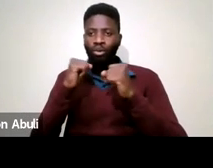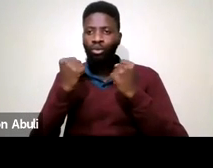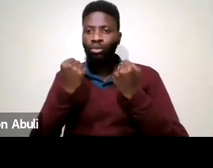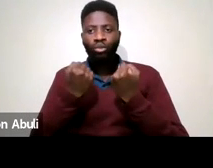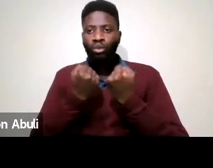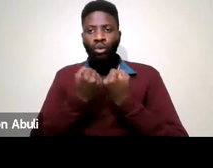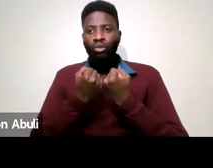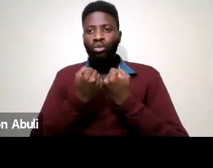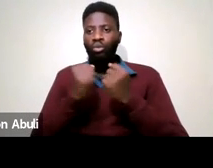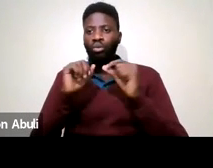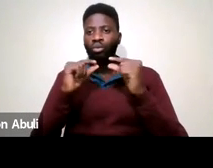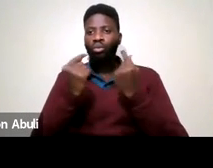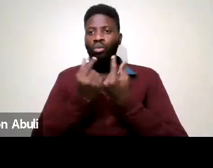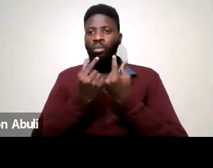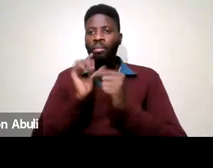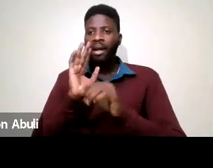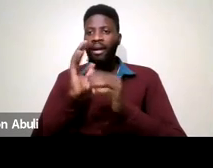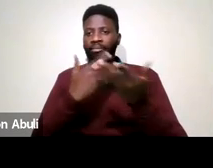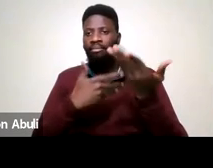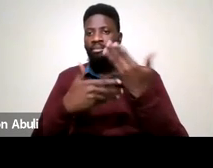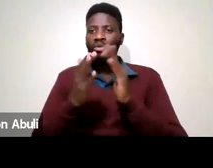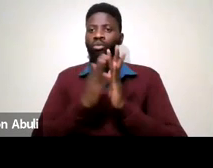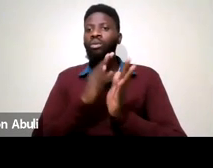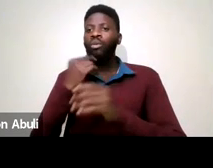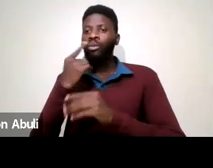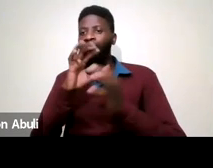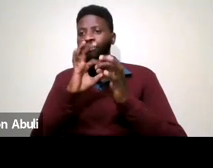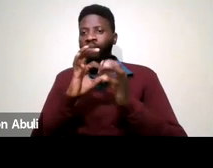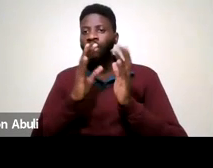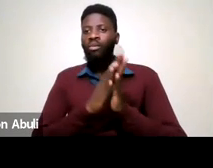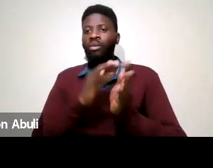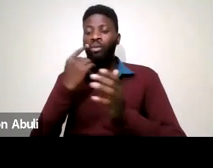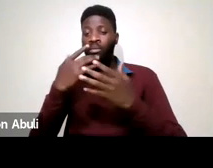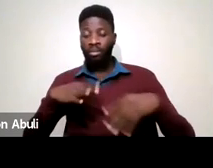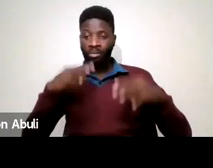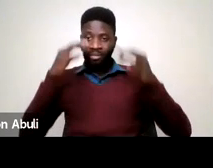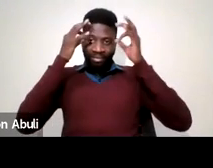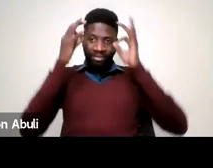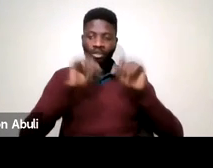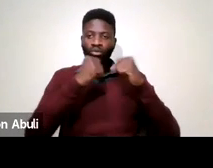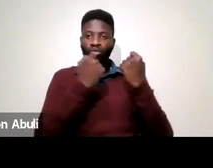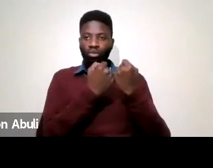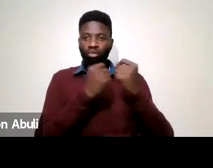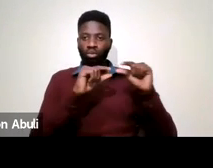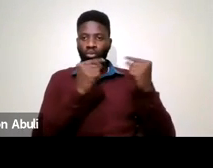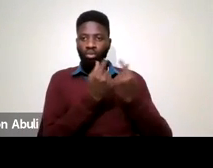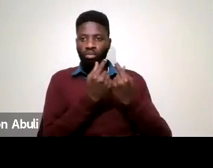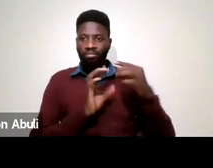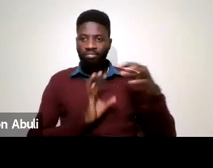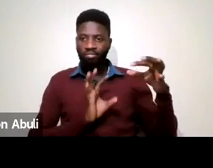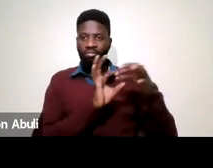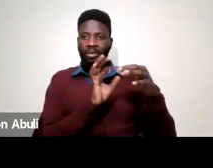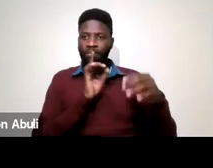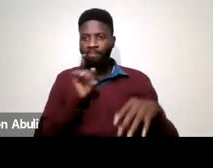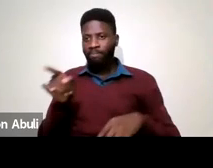belong? There are people who have chosen their social strata and they say, for me, this is a no-go zone. For me,